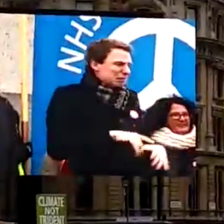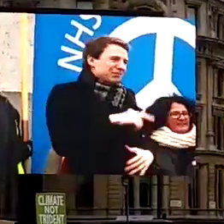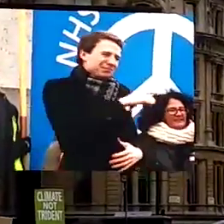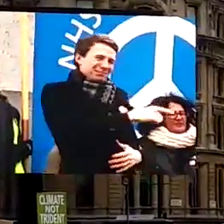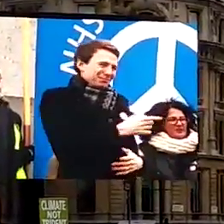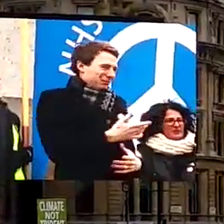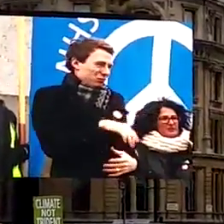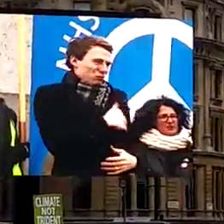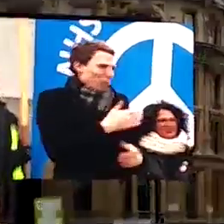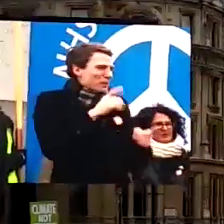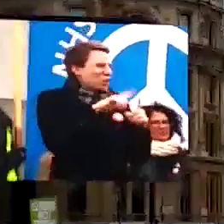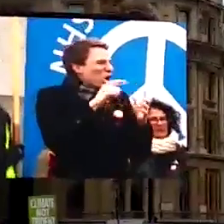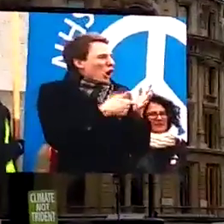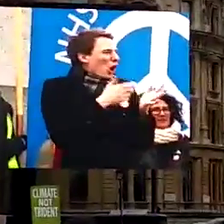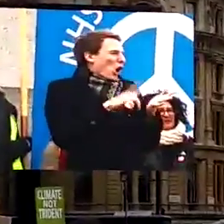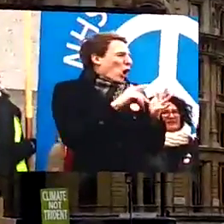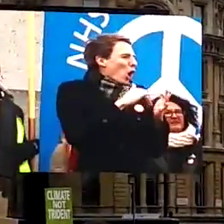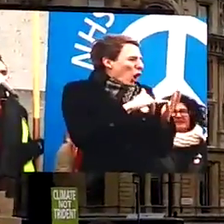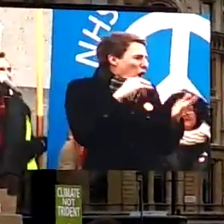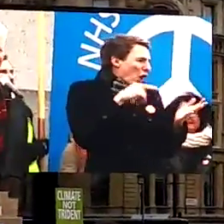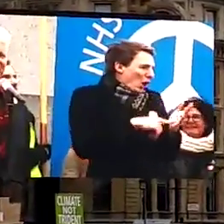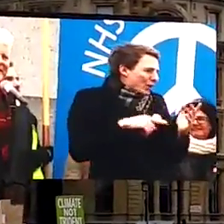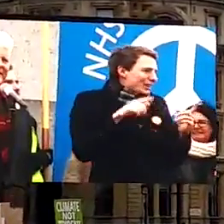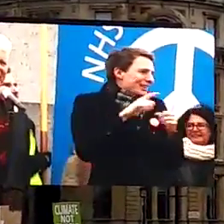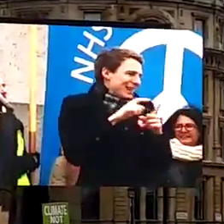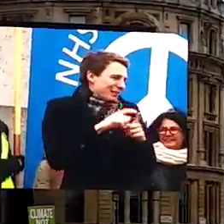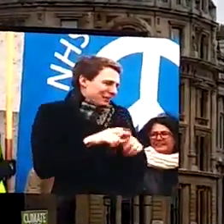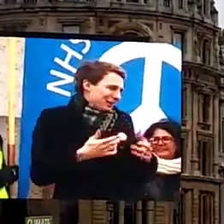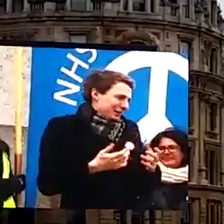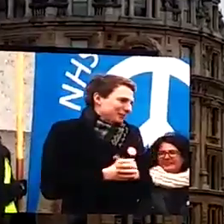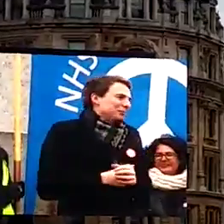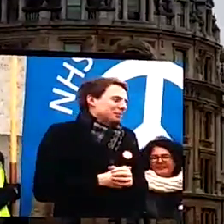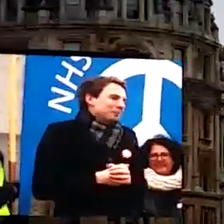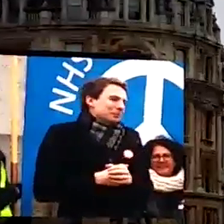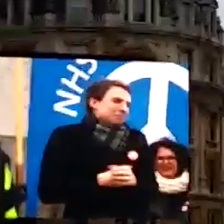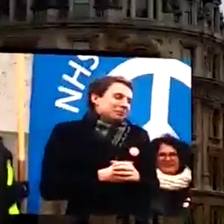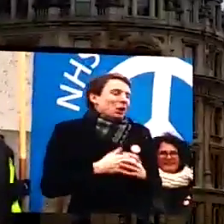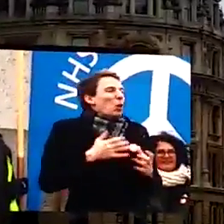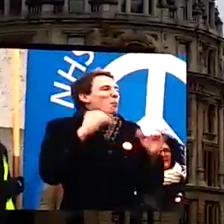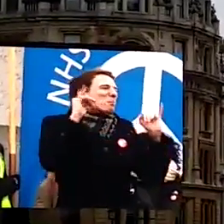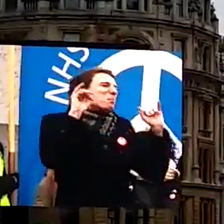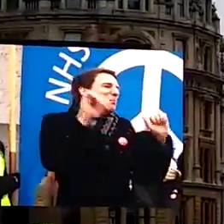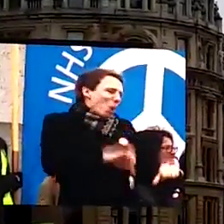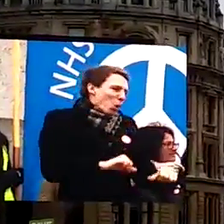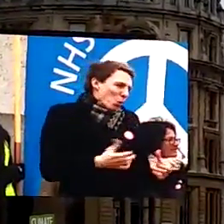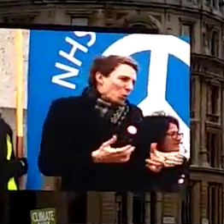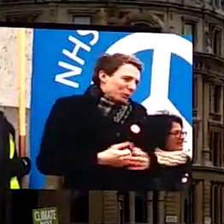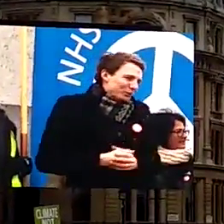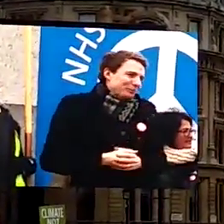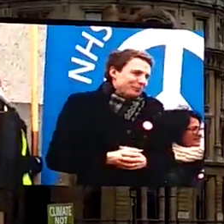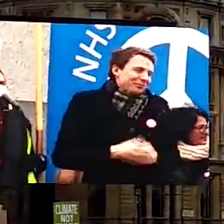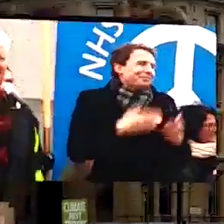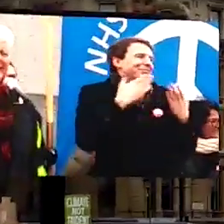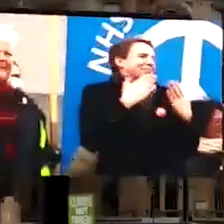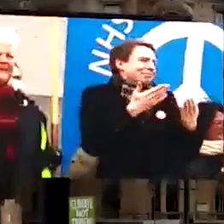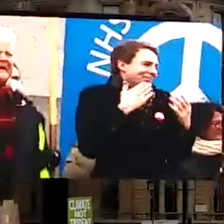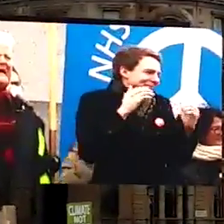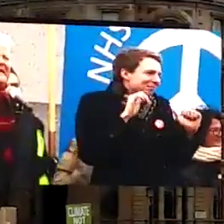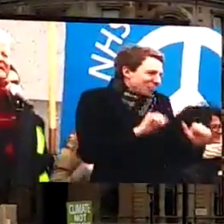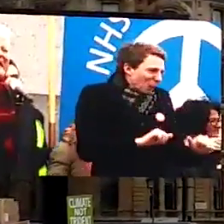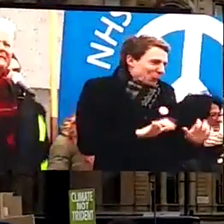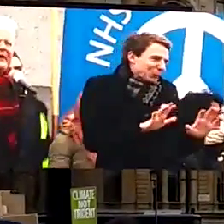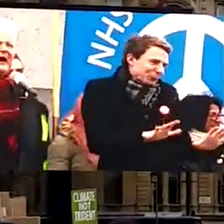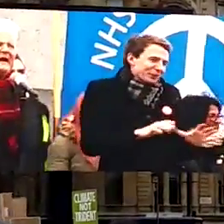Bevin a good boo. Thank you very much indeed. There are no arguments for nuclear